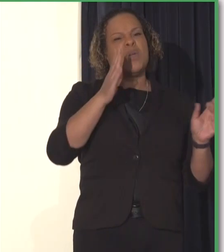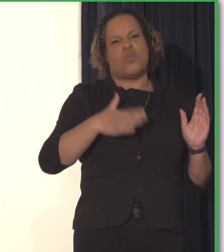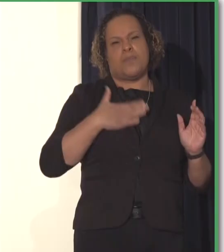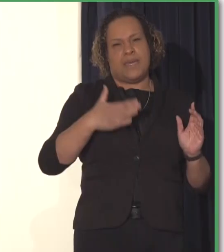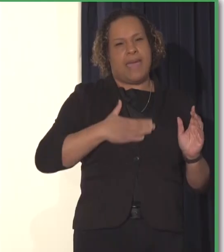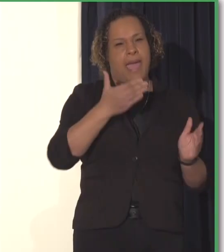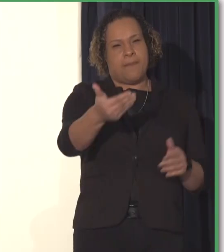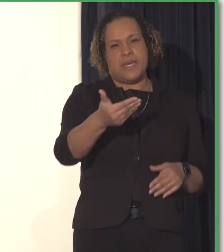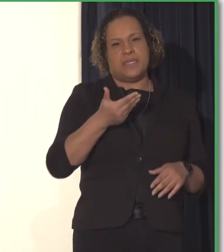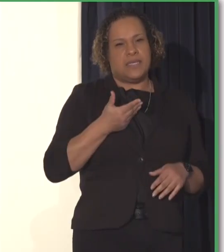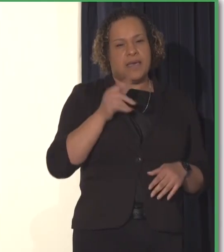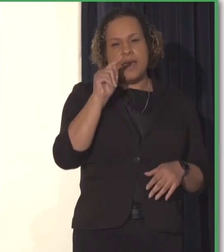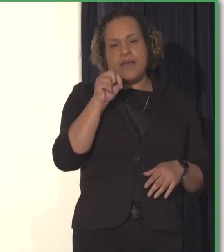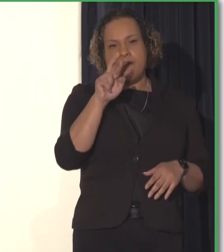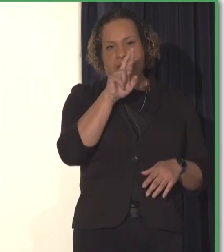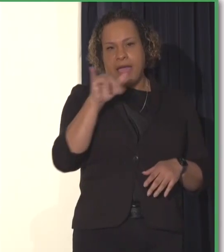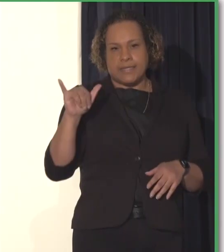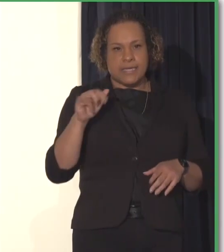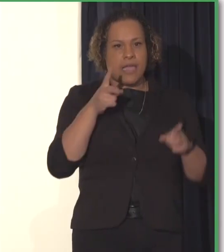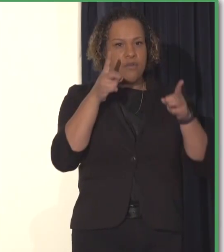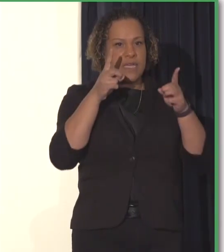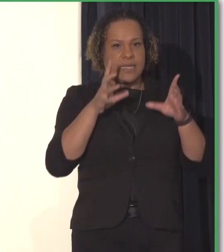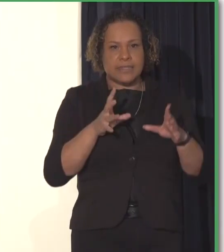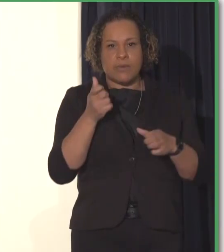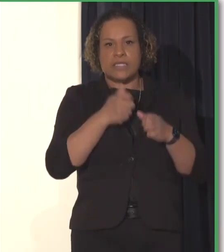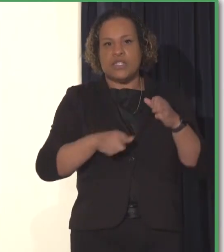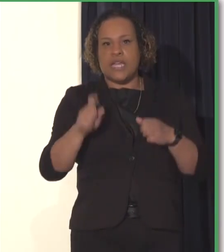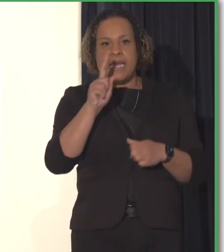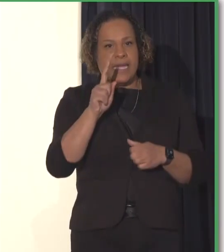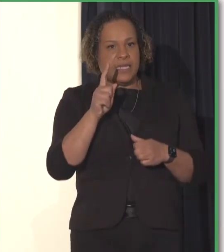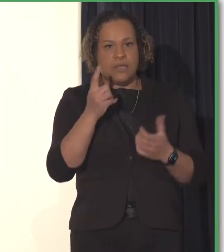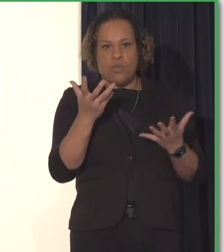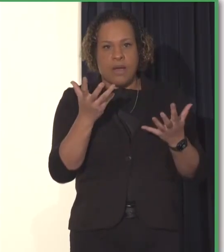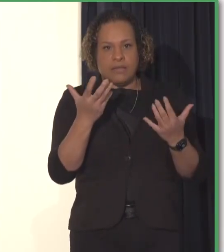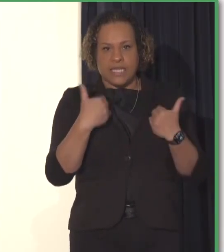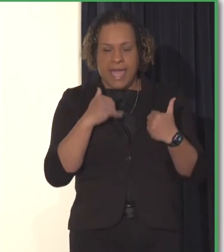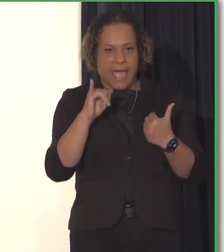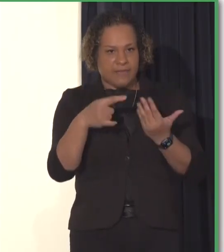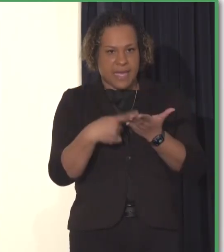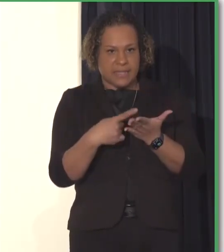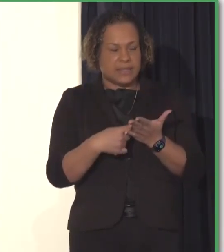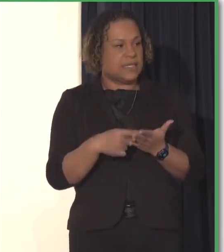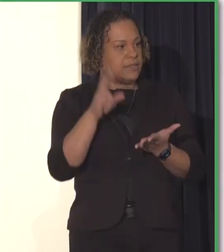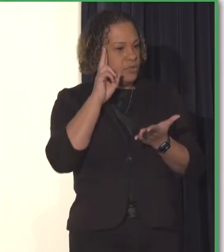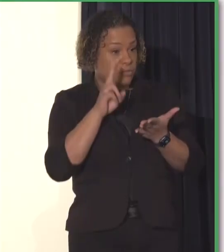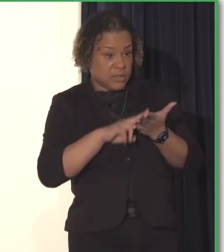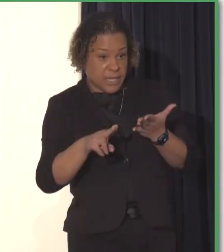the Terry, the director, or anybody else to have the discussion. Madam Wonderful. Secretary. Wonderful.